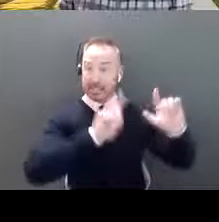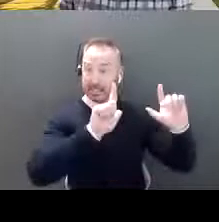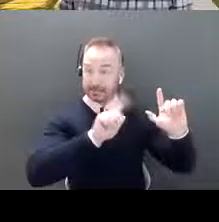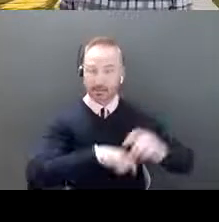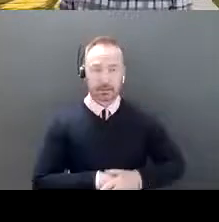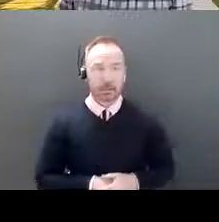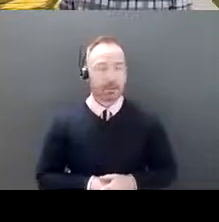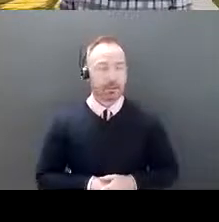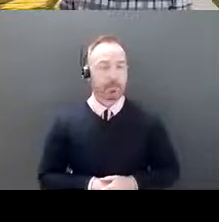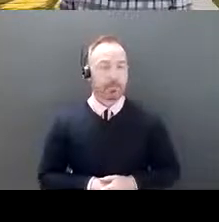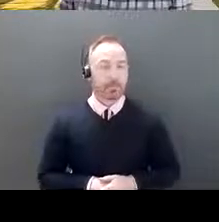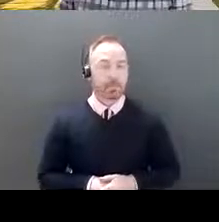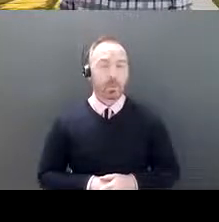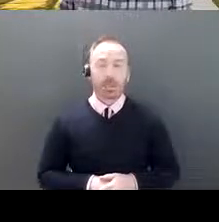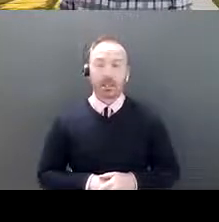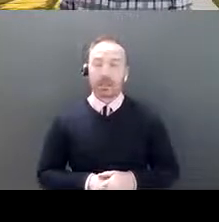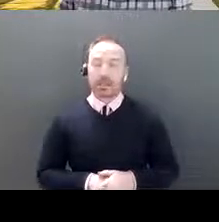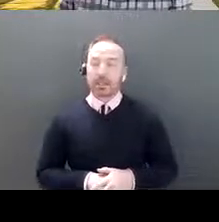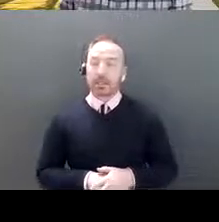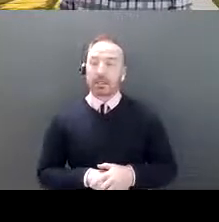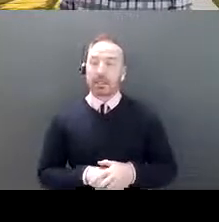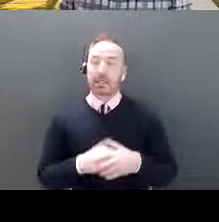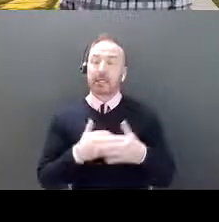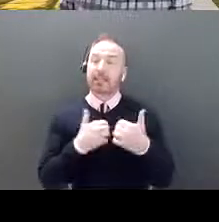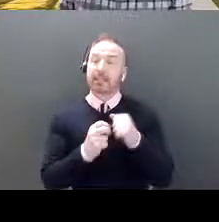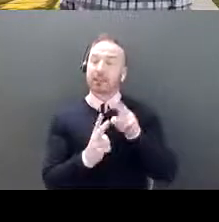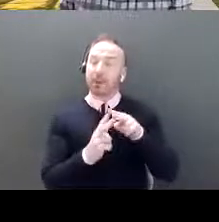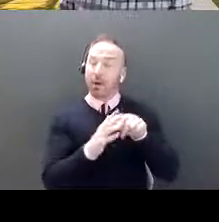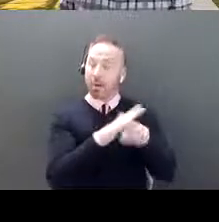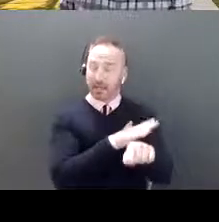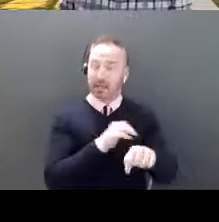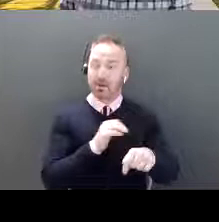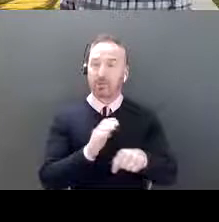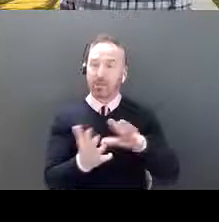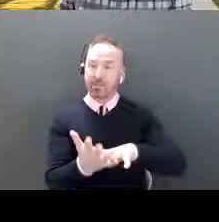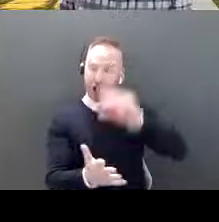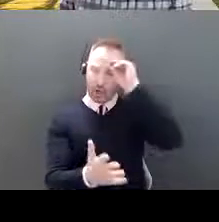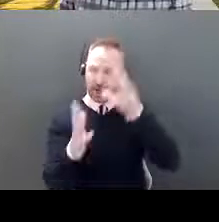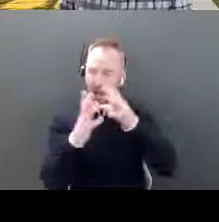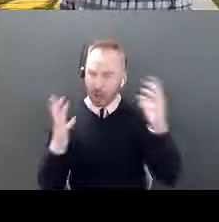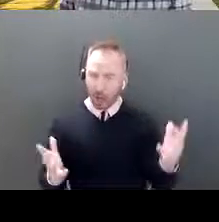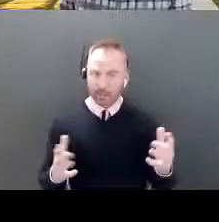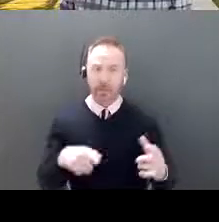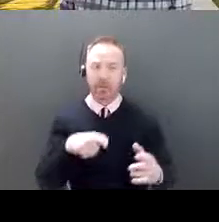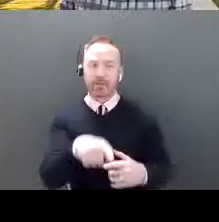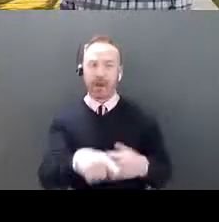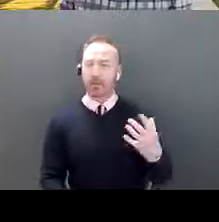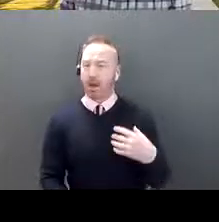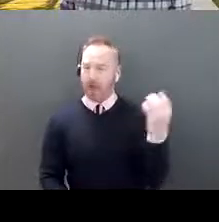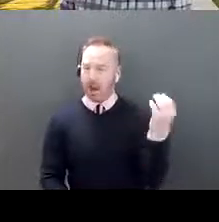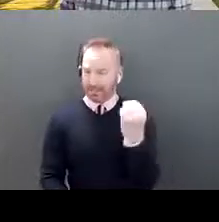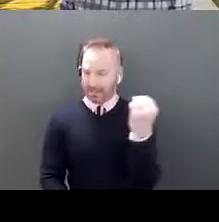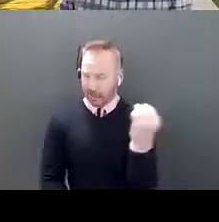In looking at domestic homicides, we have learned a great deal from the work of the Ontario Domestic Violence Death